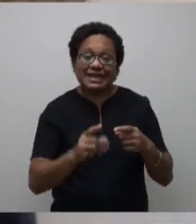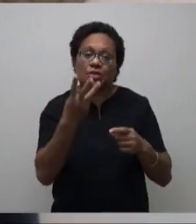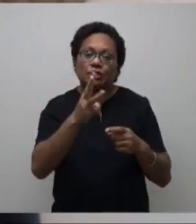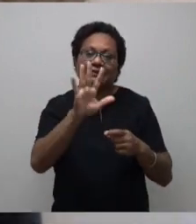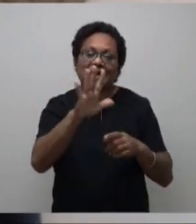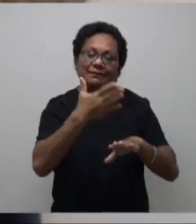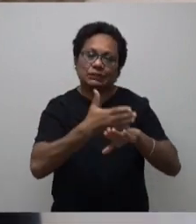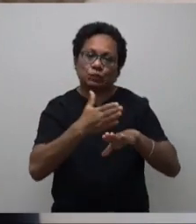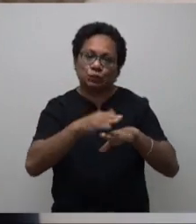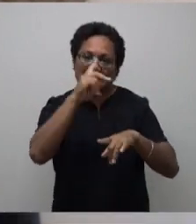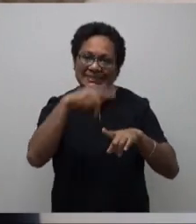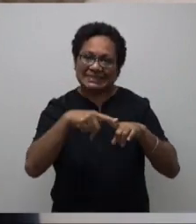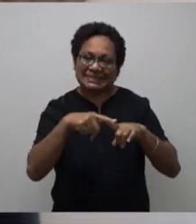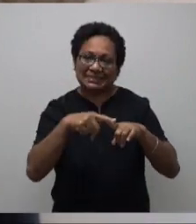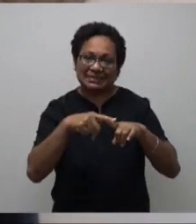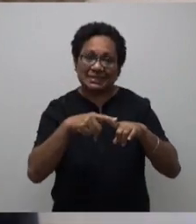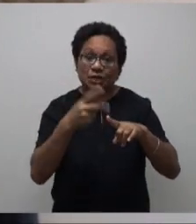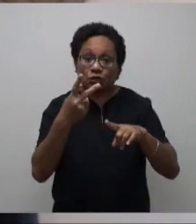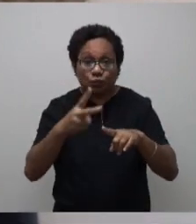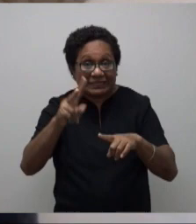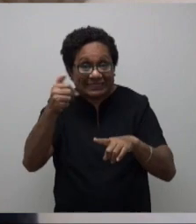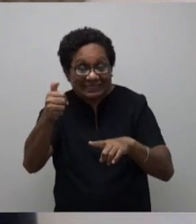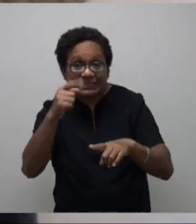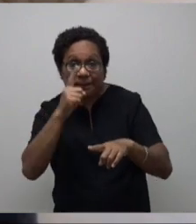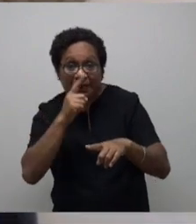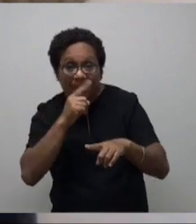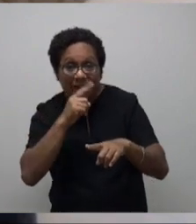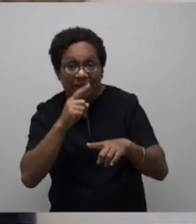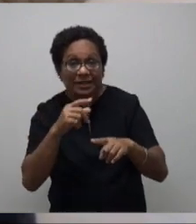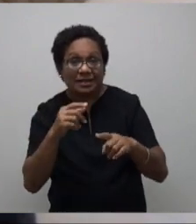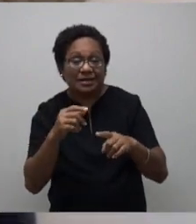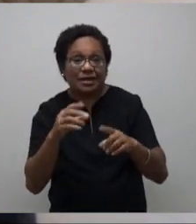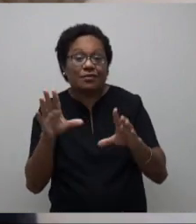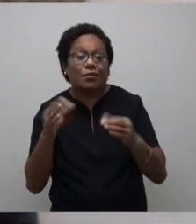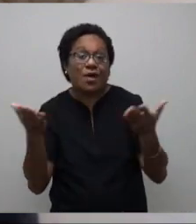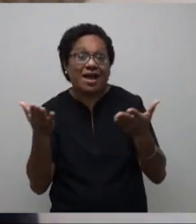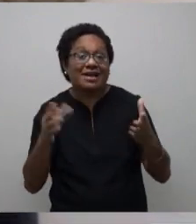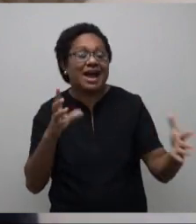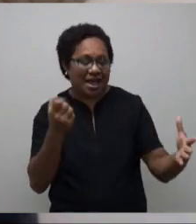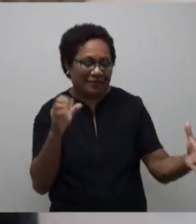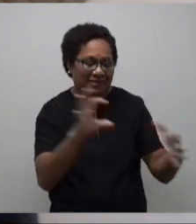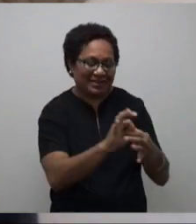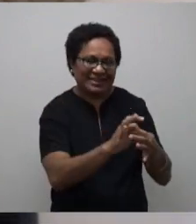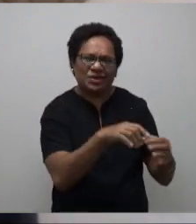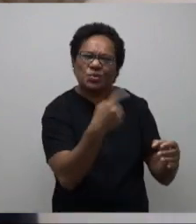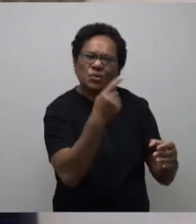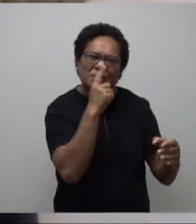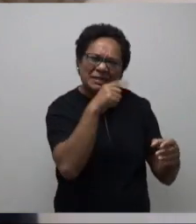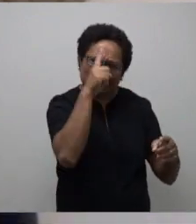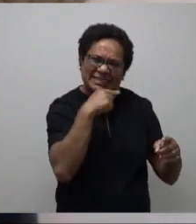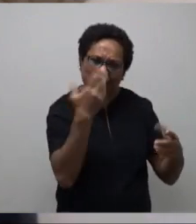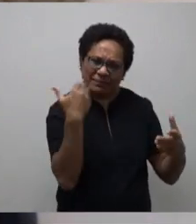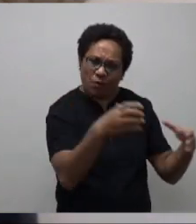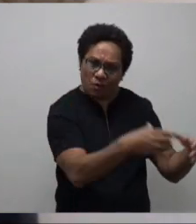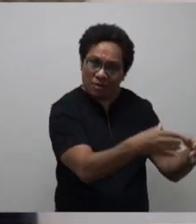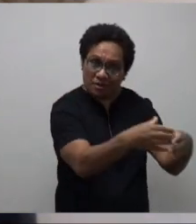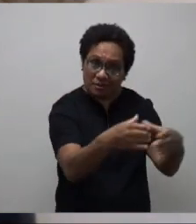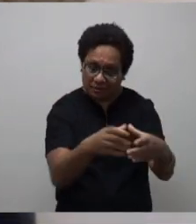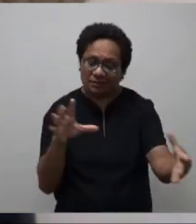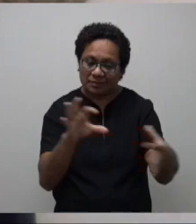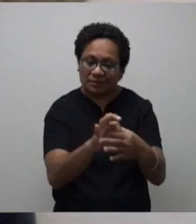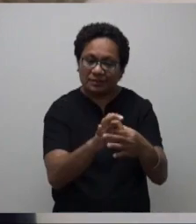today. 26 of these new cases are linked to the following clusters. So to the COVID-19